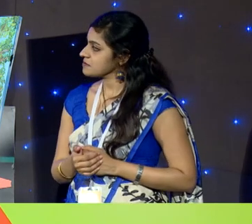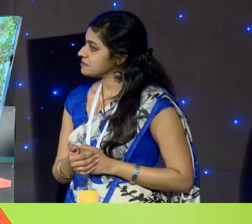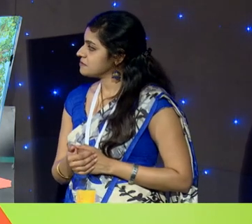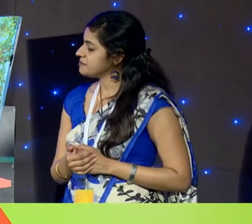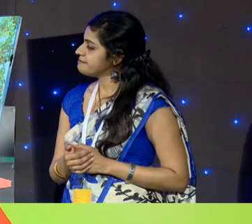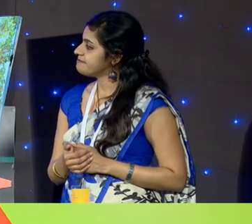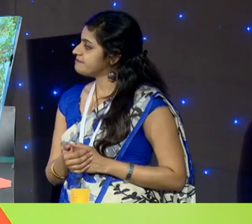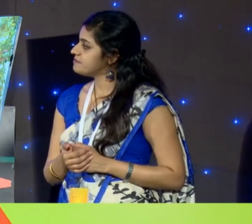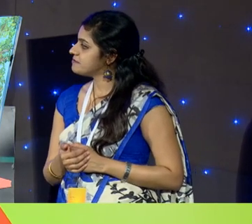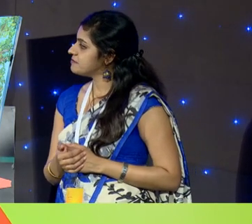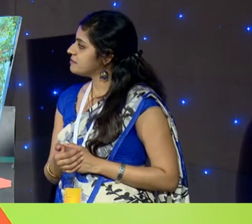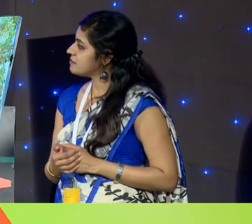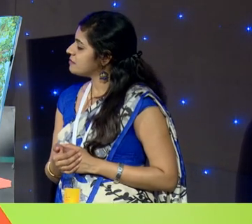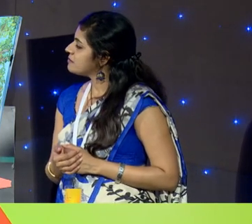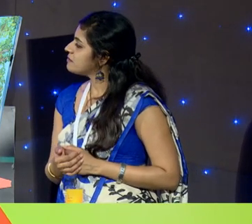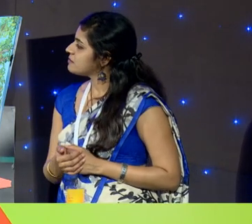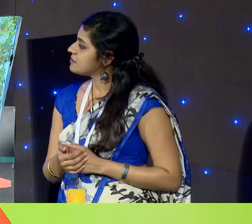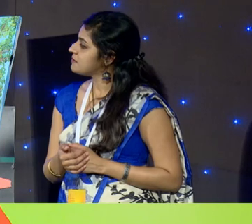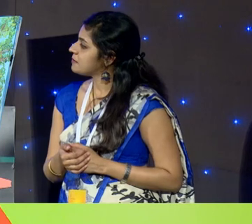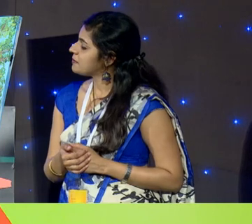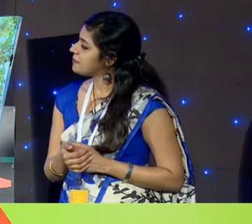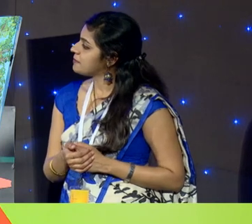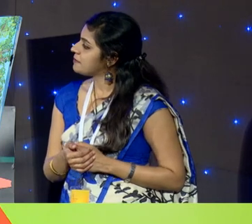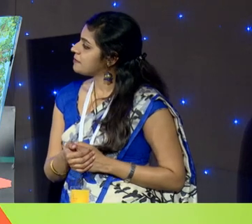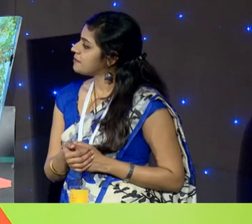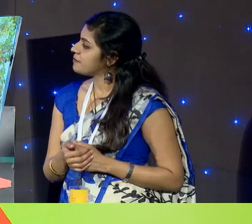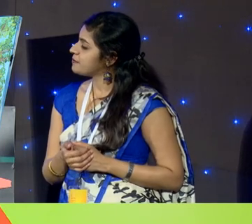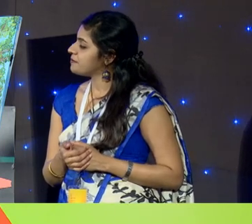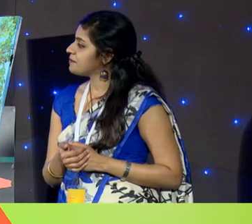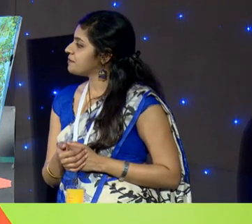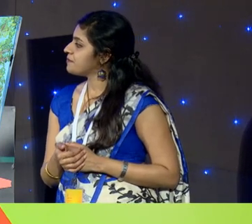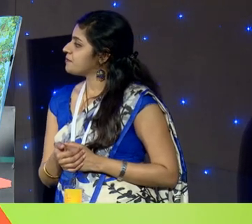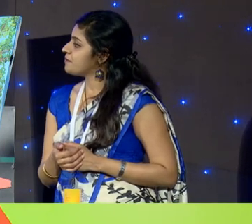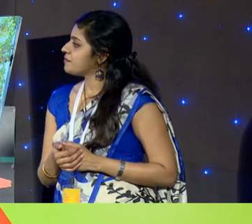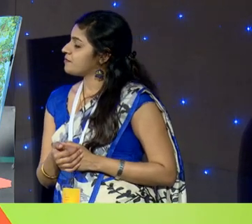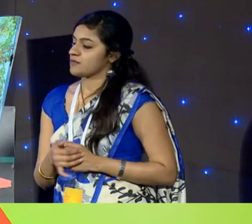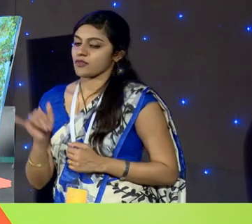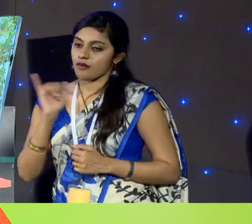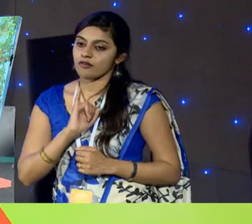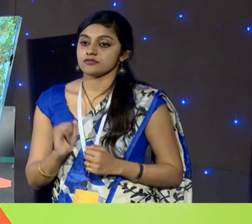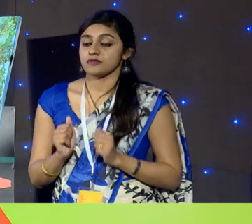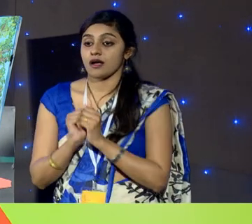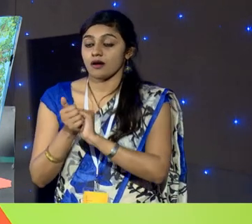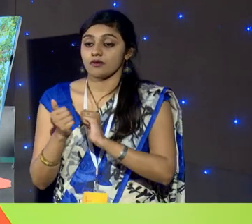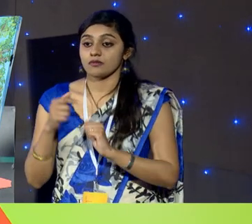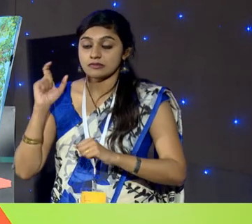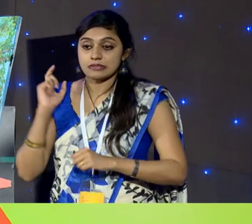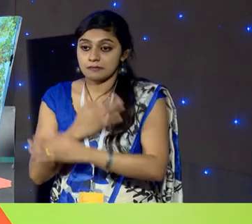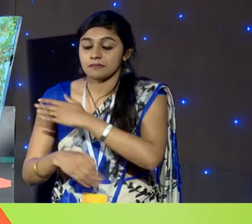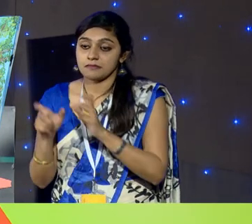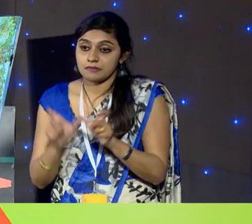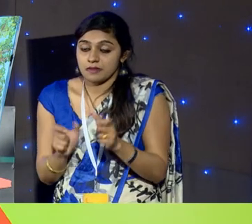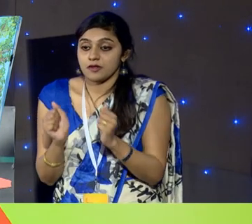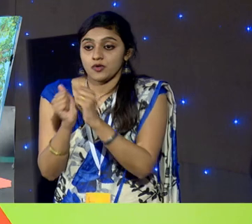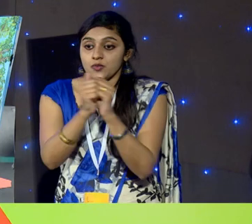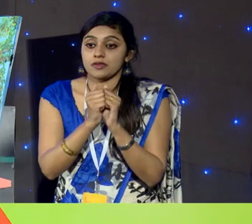people coming from the community, and outreach program of community-based rehabilitation is also in 10